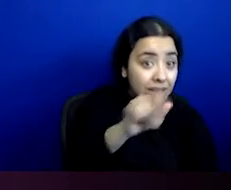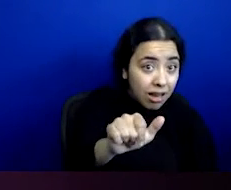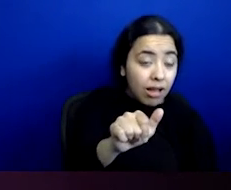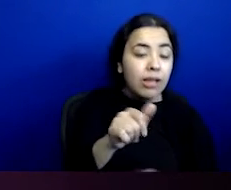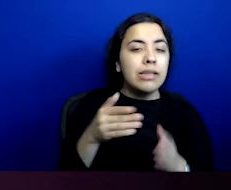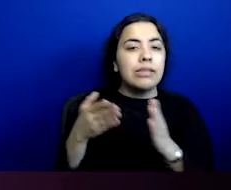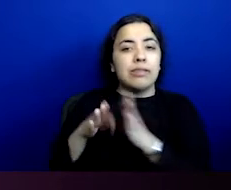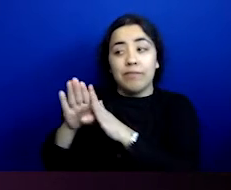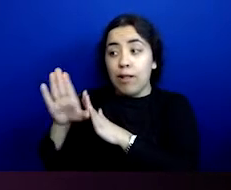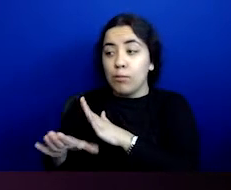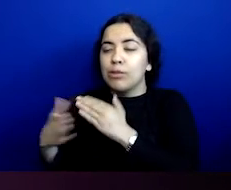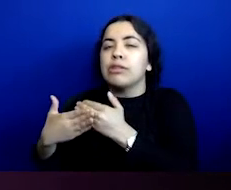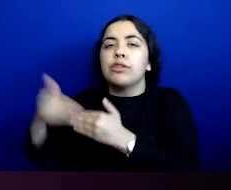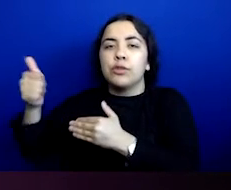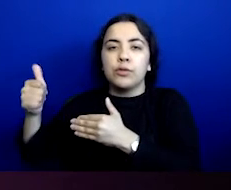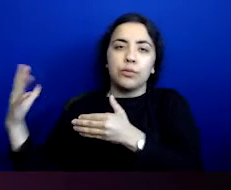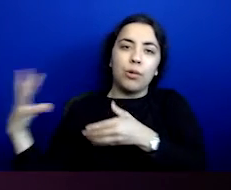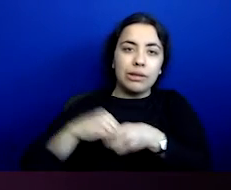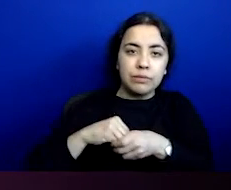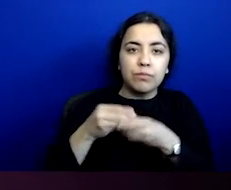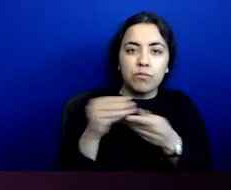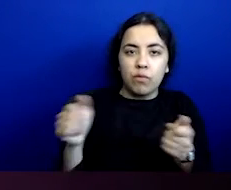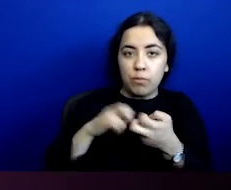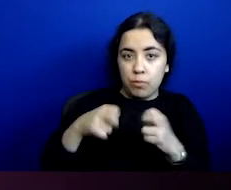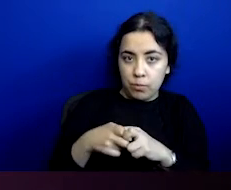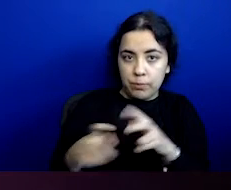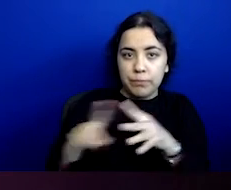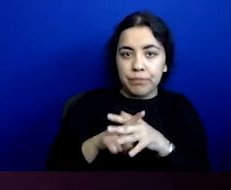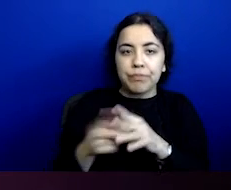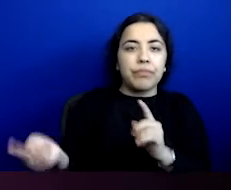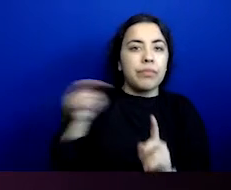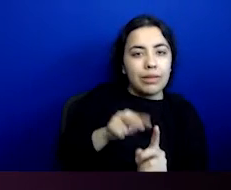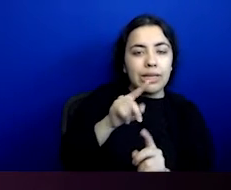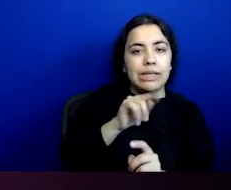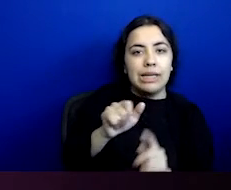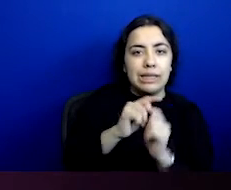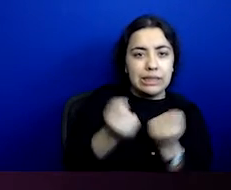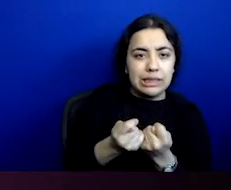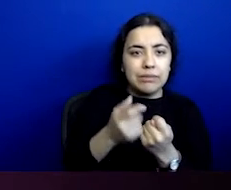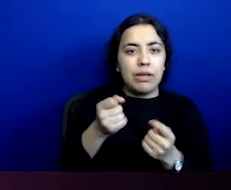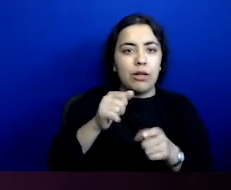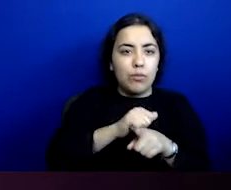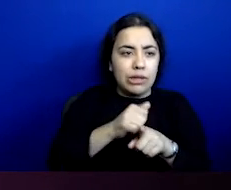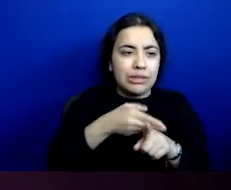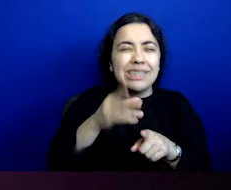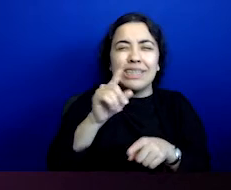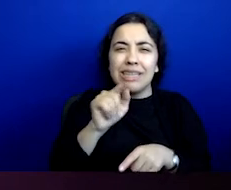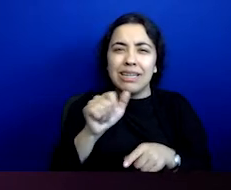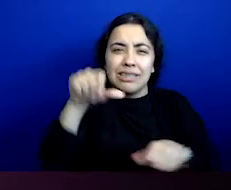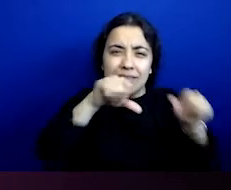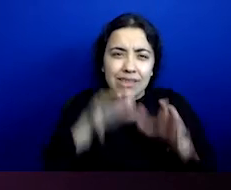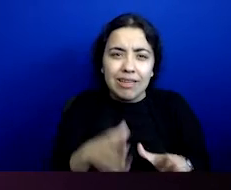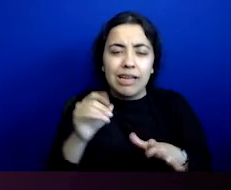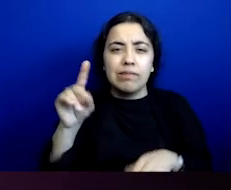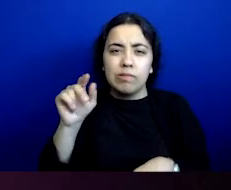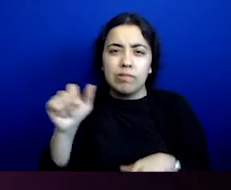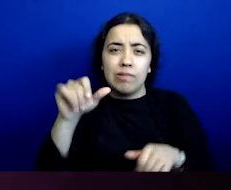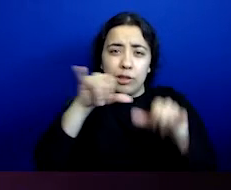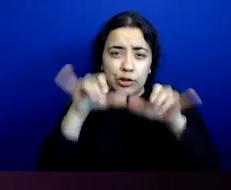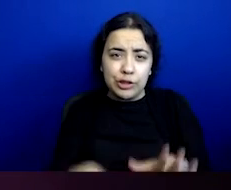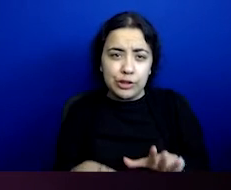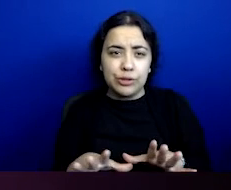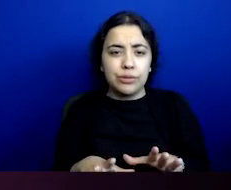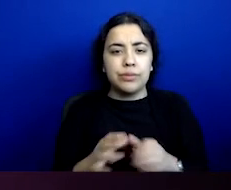for developers to participate and help solve problems. This came back to the data teams and the data practitioners like data scientists and data engineers who are worked